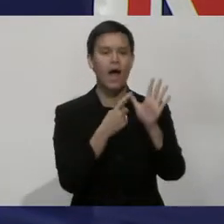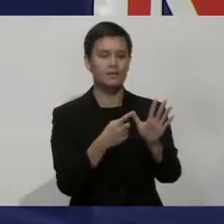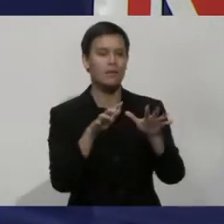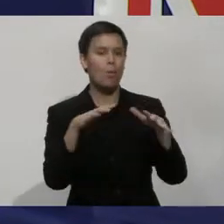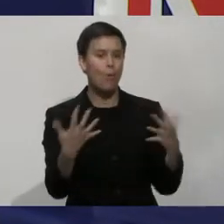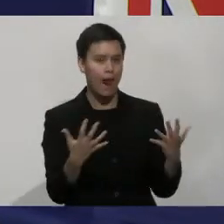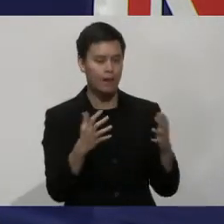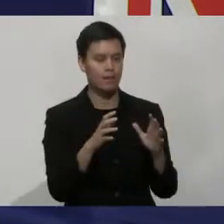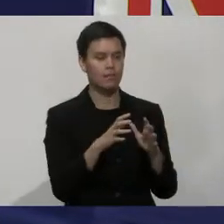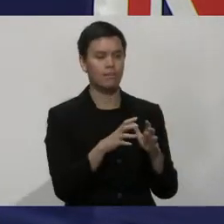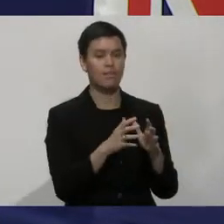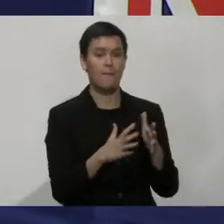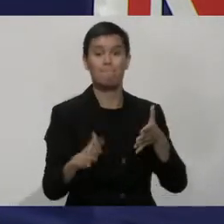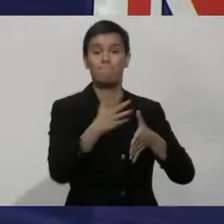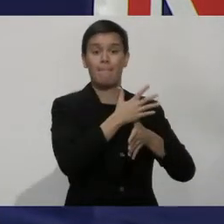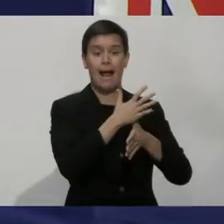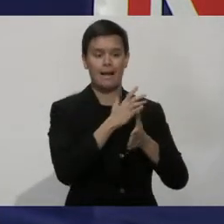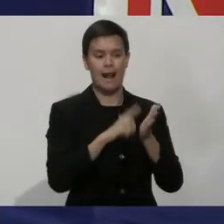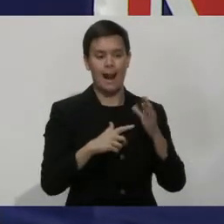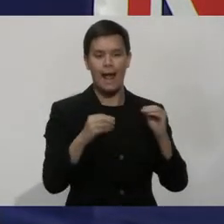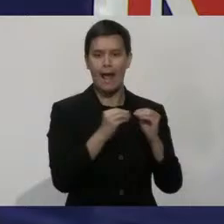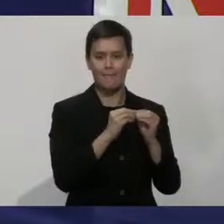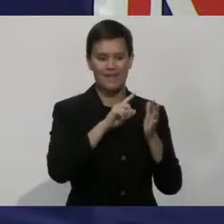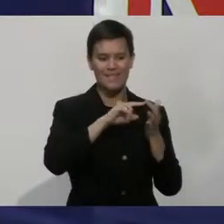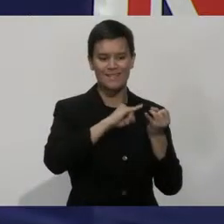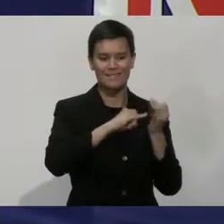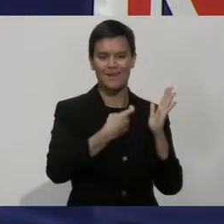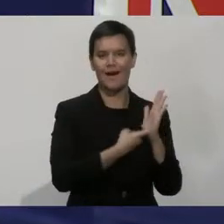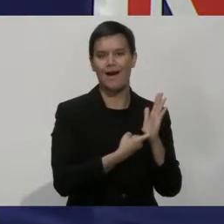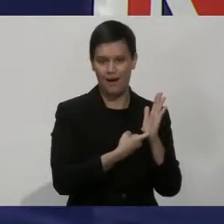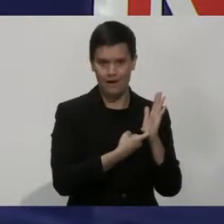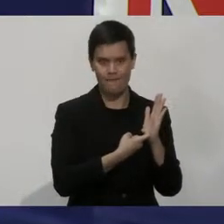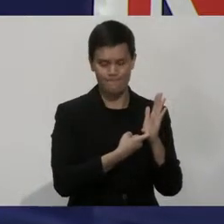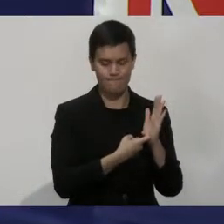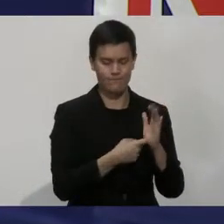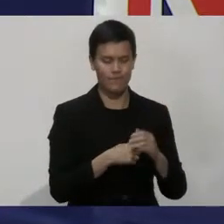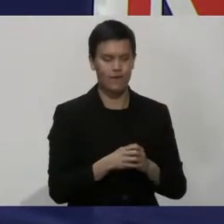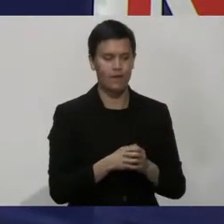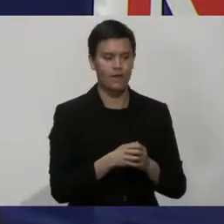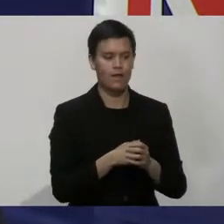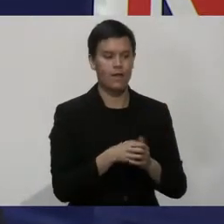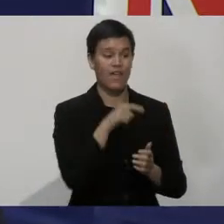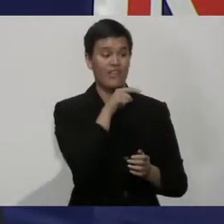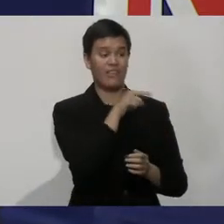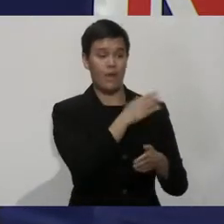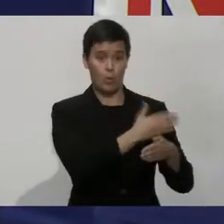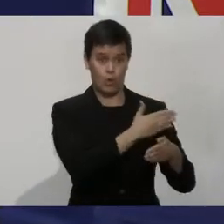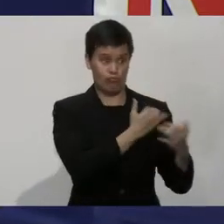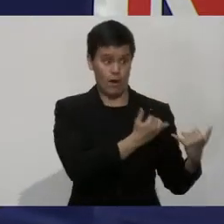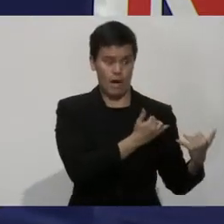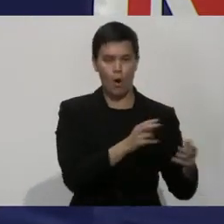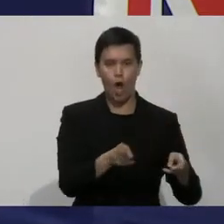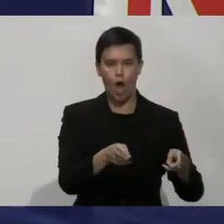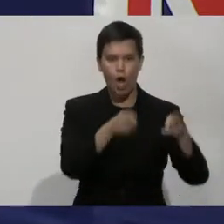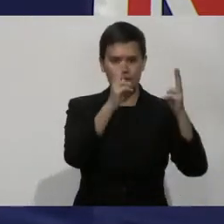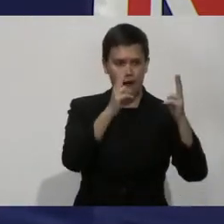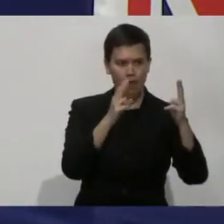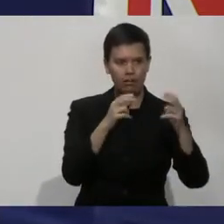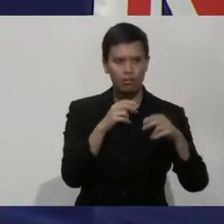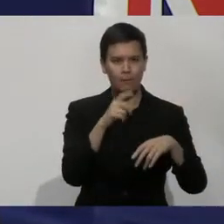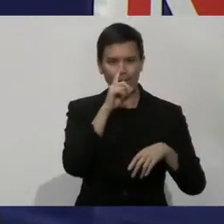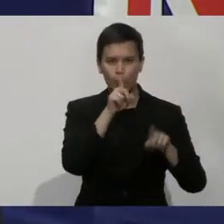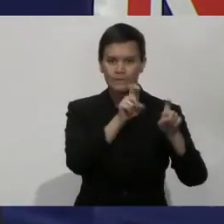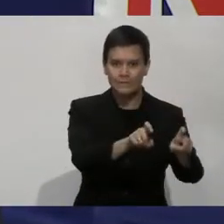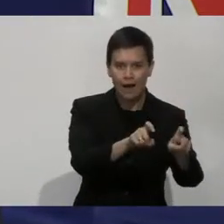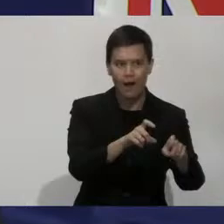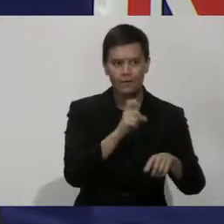the samples of previous cases from managed isolation as they can. So they've already done between 20 and 30, and they